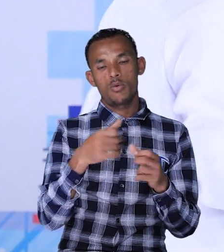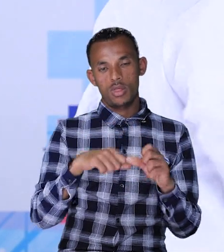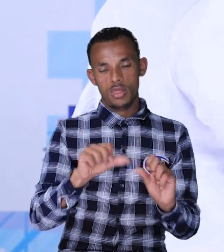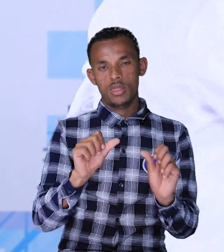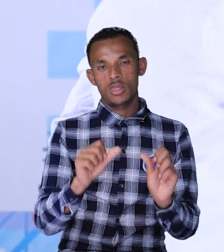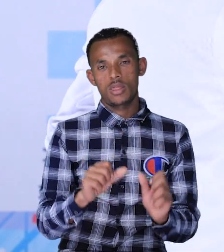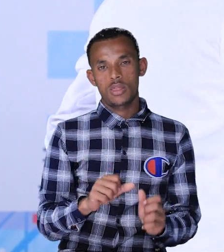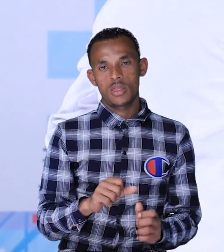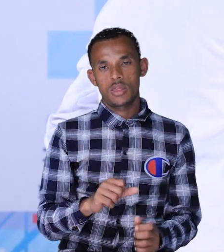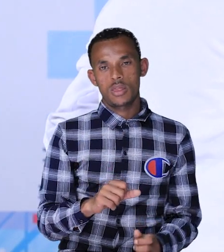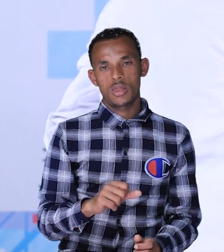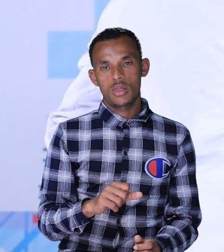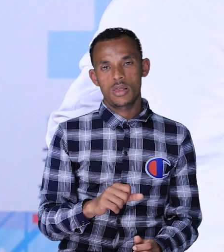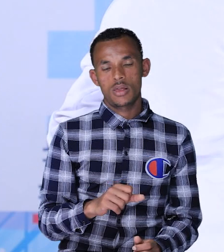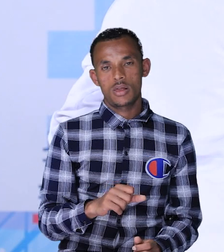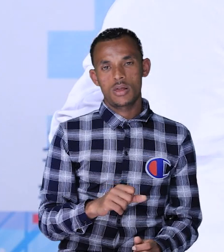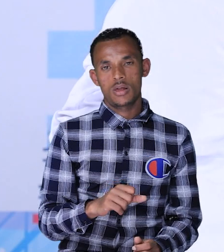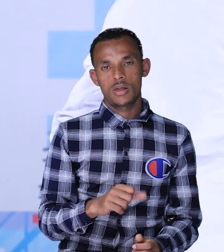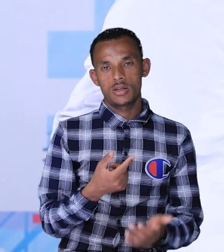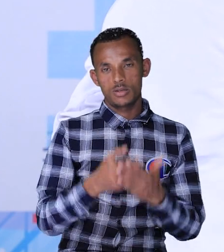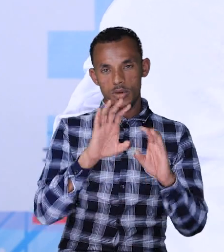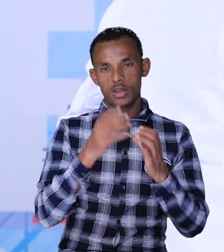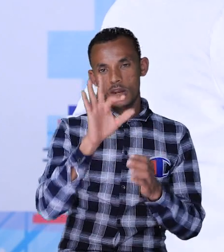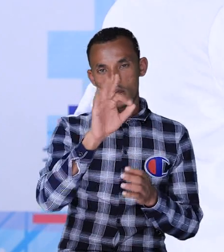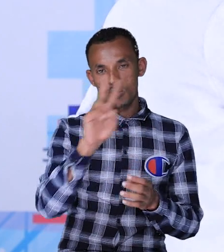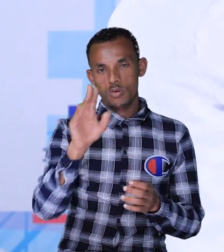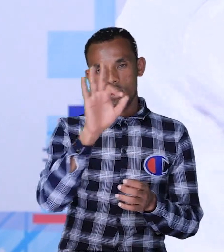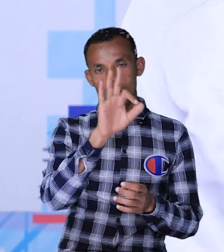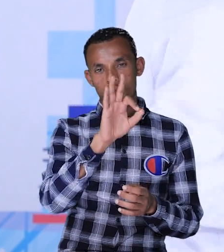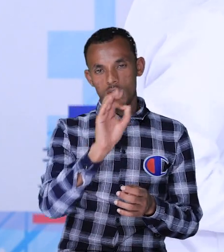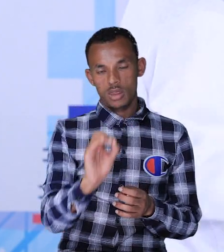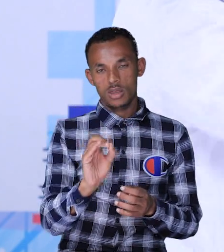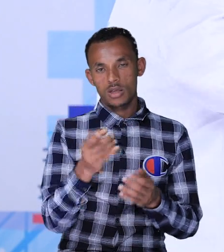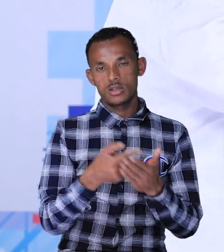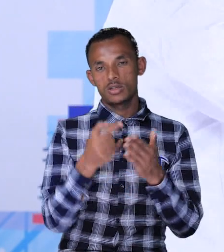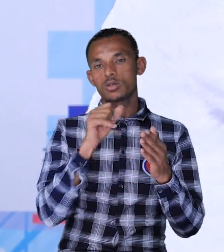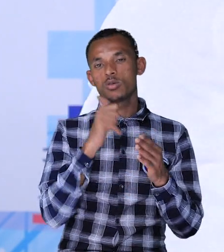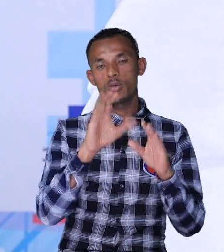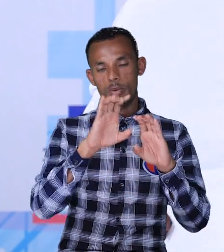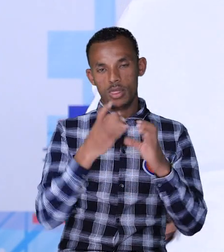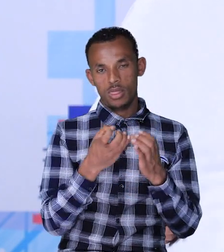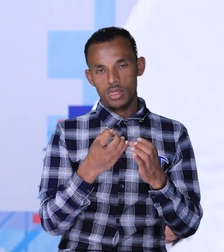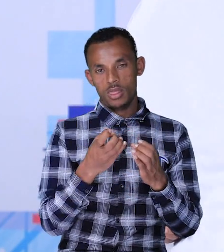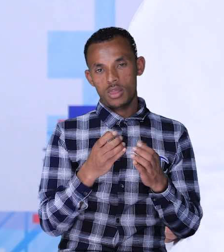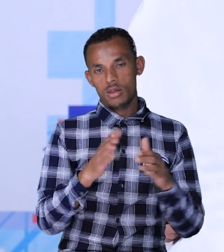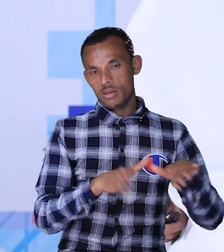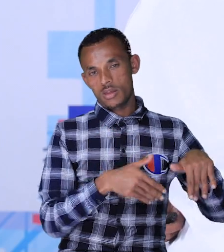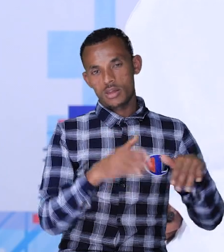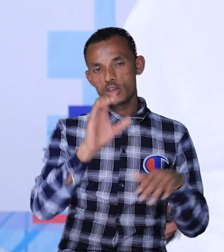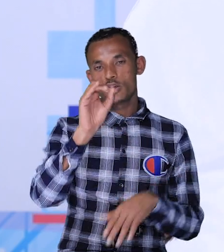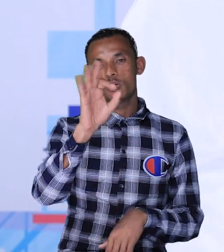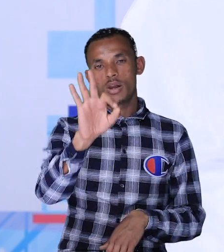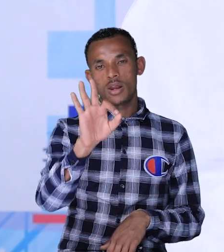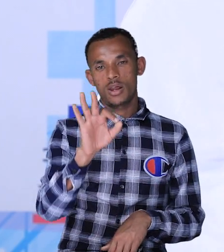continue and same way. So this part 92, 90 is not our part of the sample. We leave that. 09, even